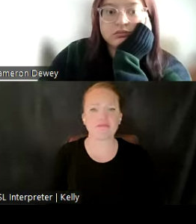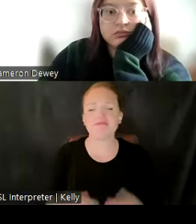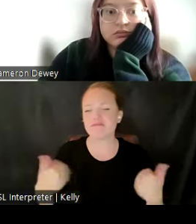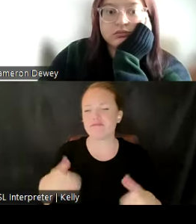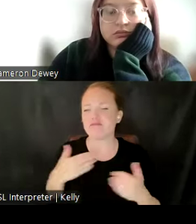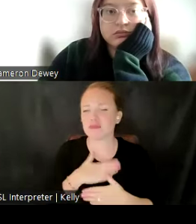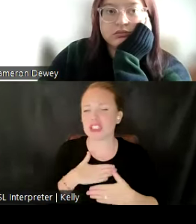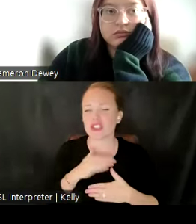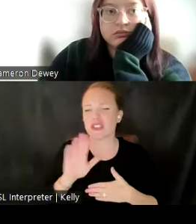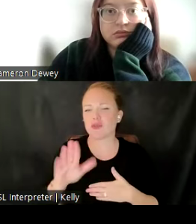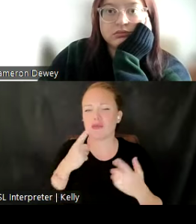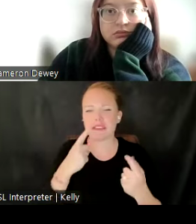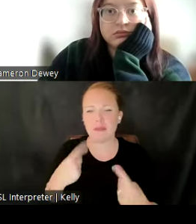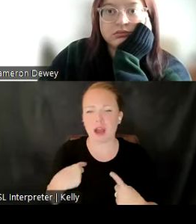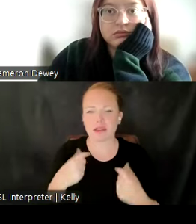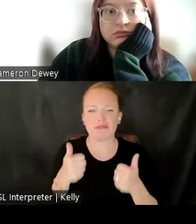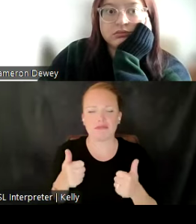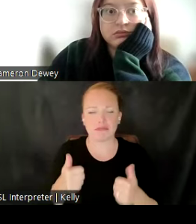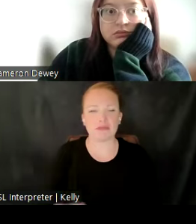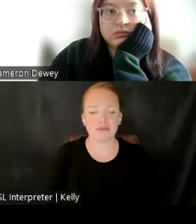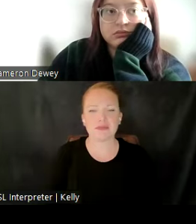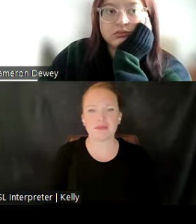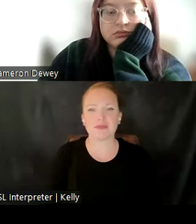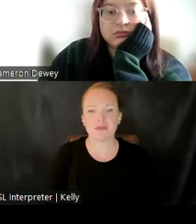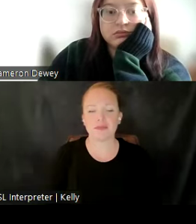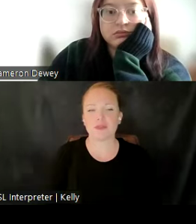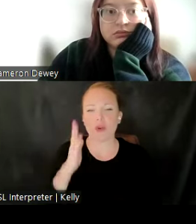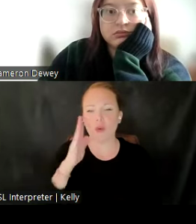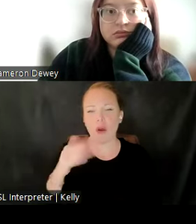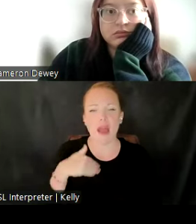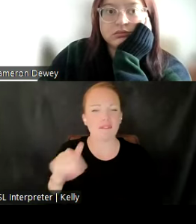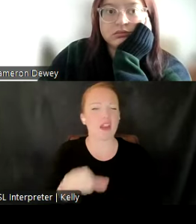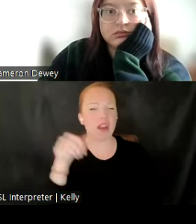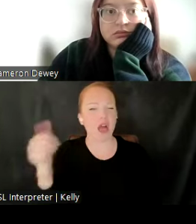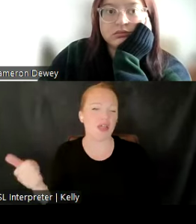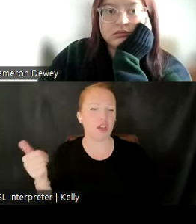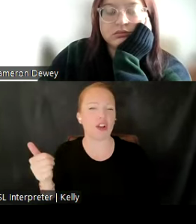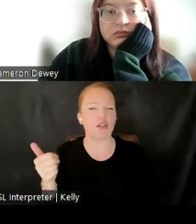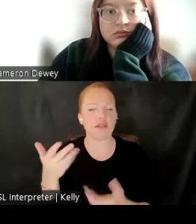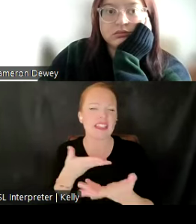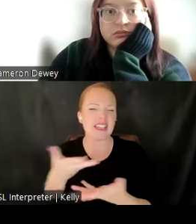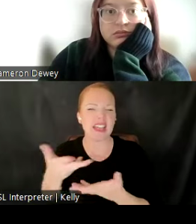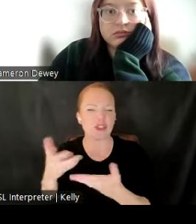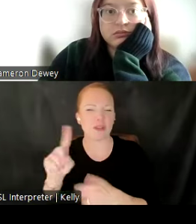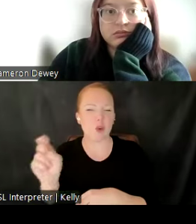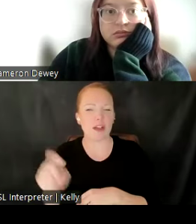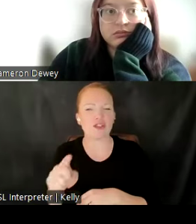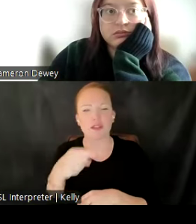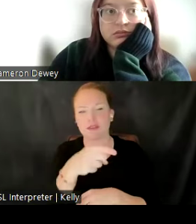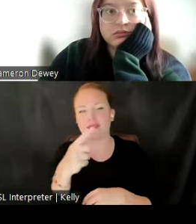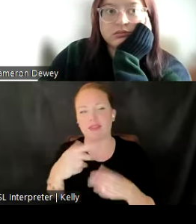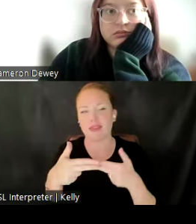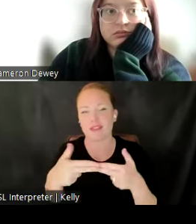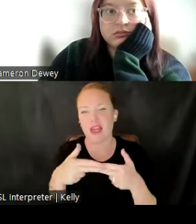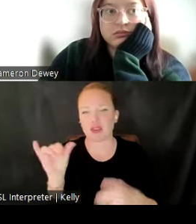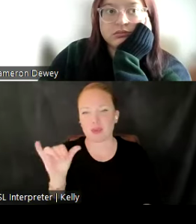guys' responses. And we're actually going to have another engagement activity in the next slide.